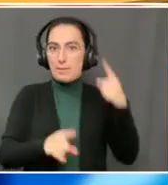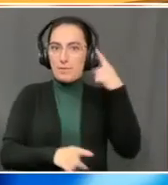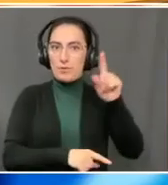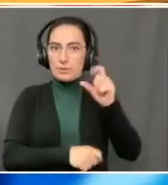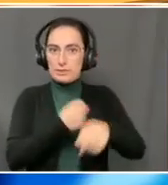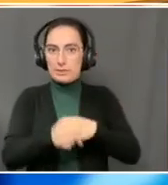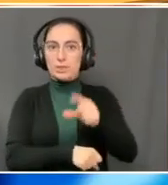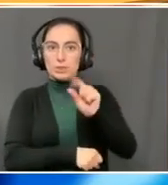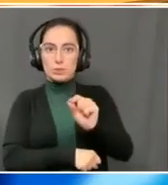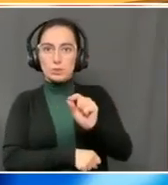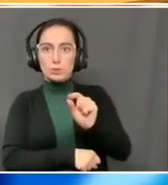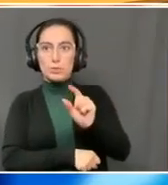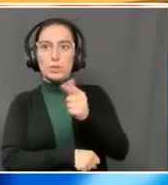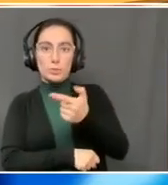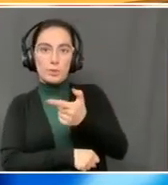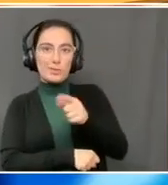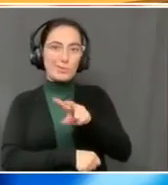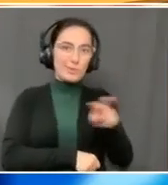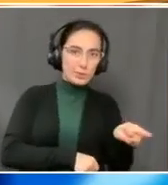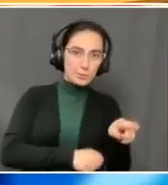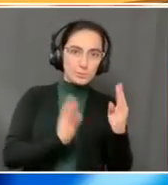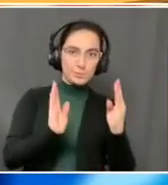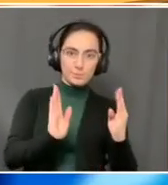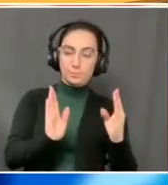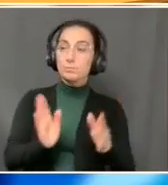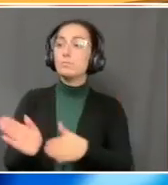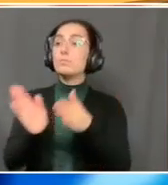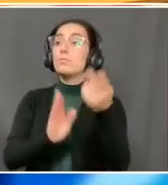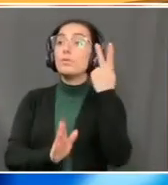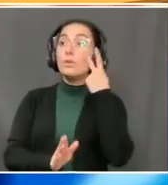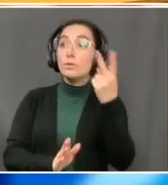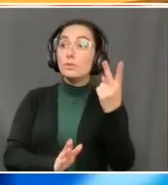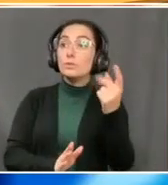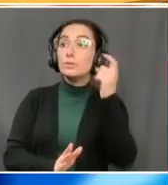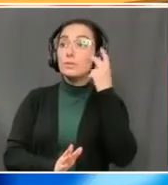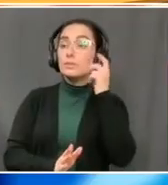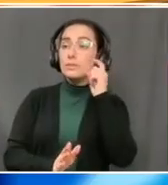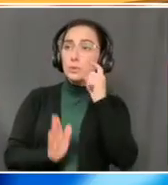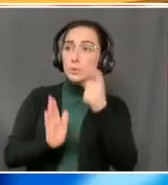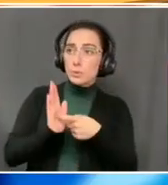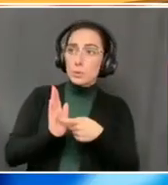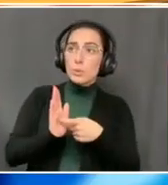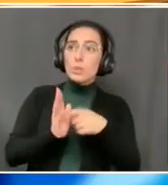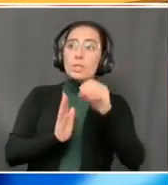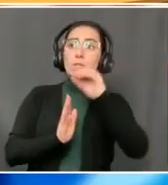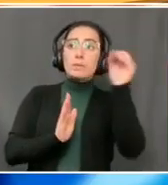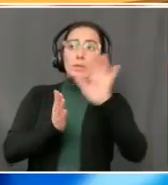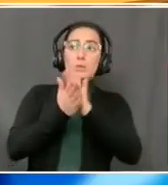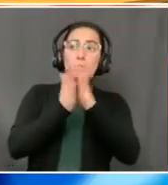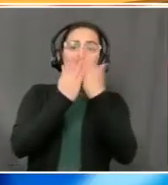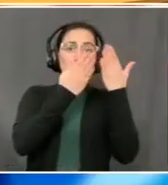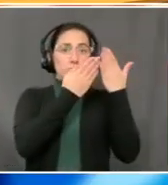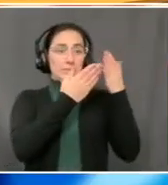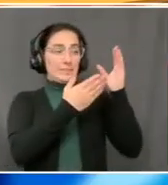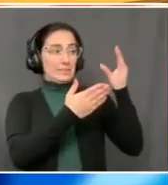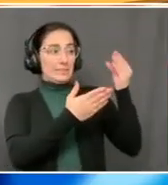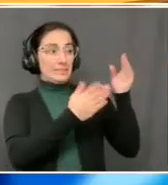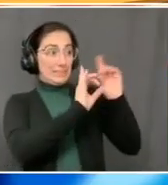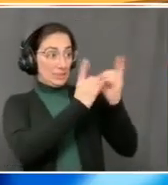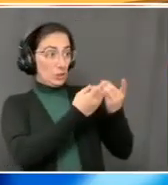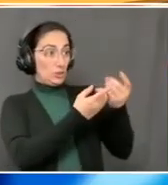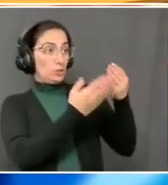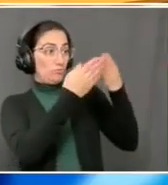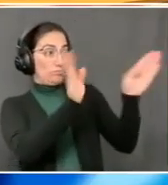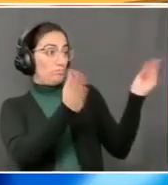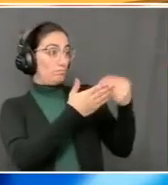And then since that peak year, you'll see that slowly the percentage of the district's general fund expenditures that